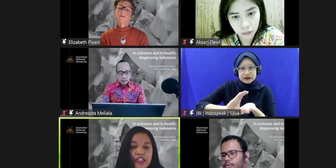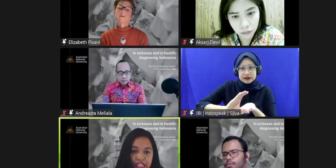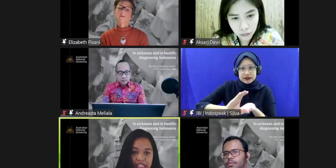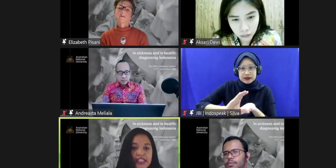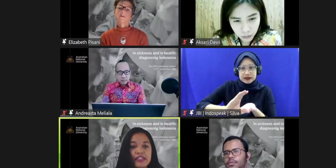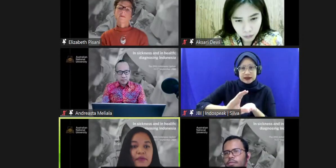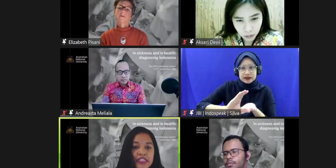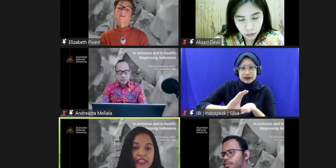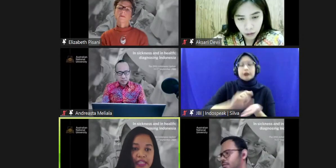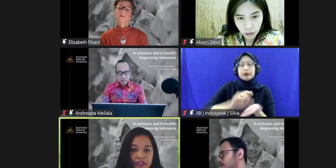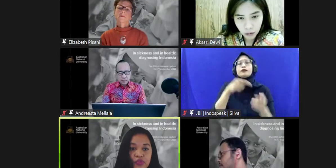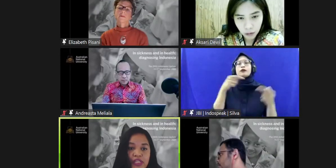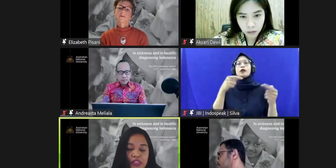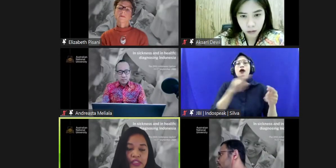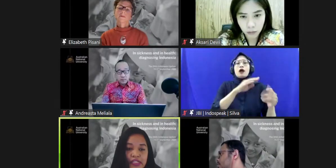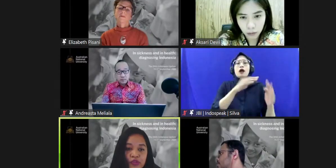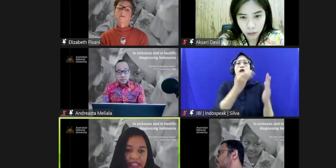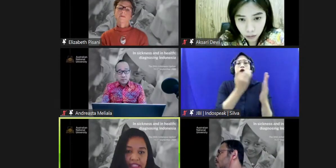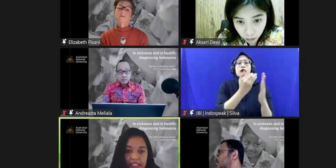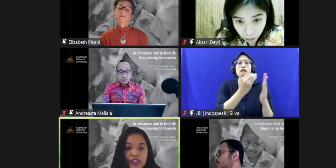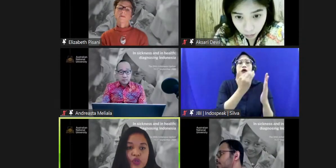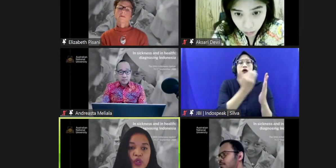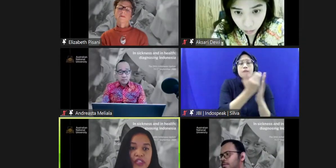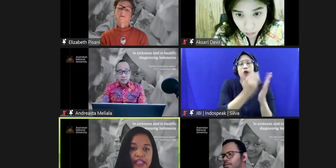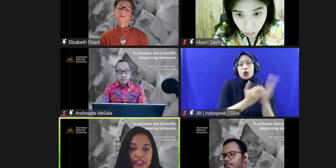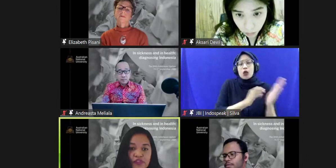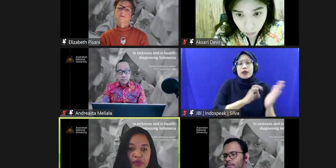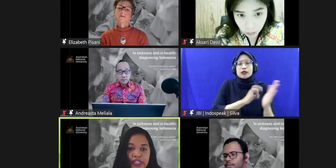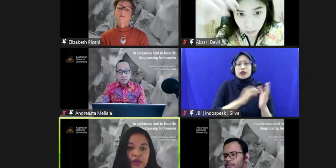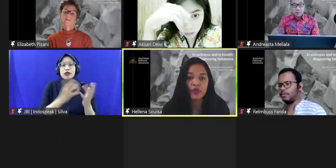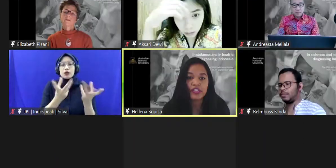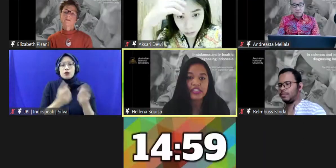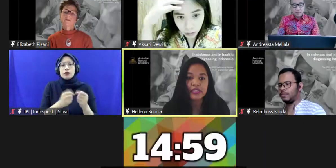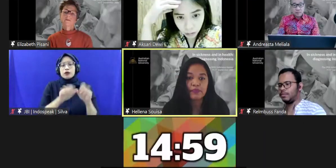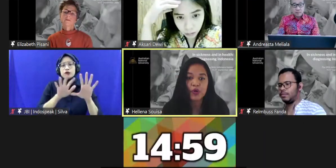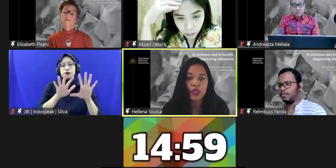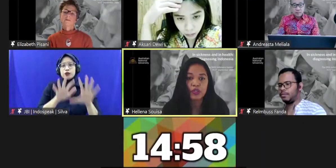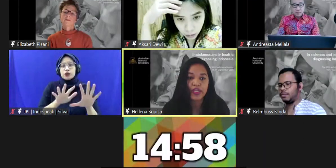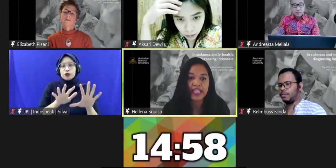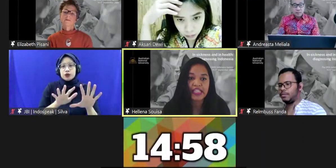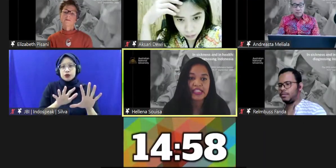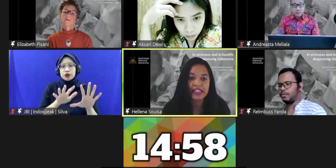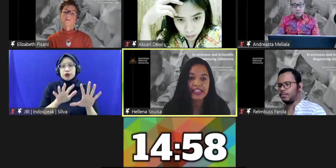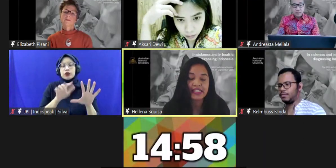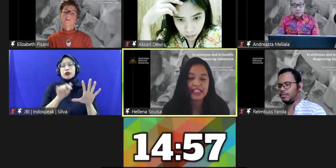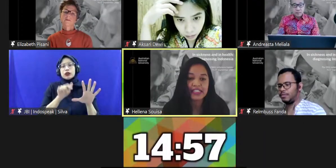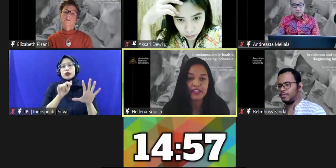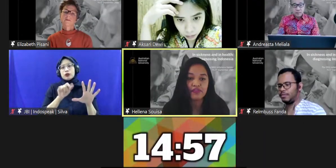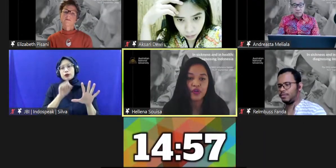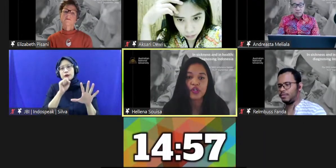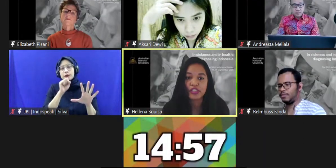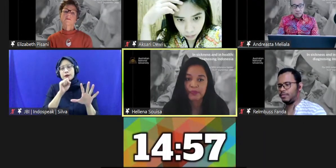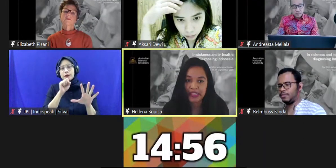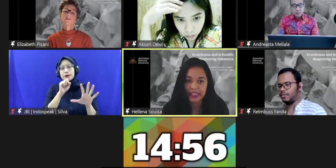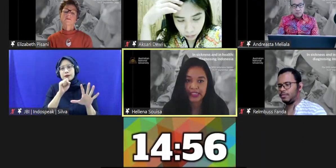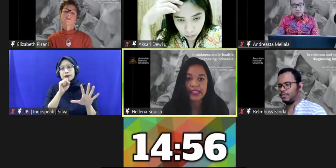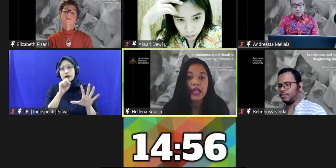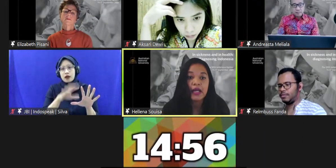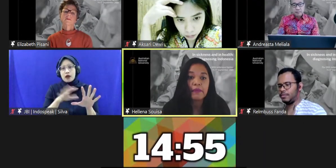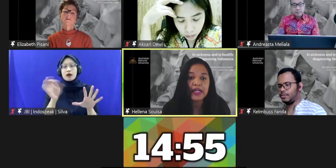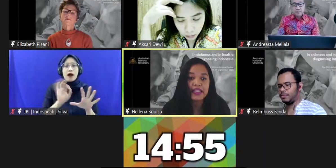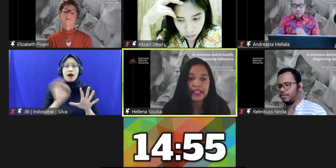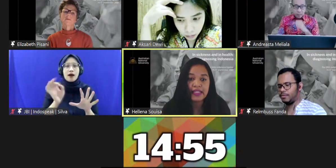President Regulation number 10, 2020, no longer has foreign ownership or location restriction for